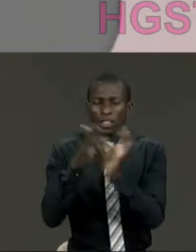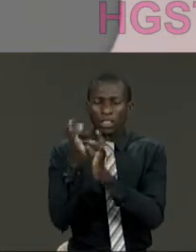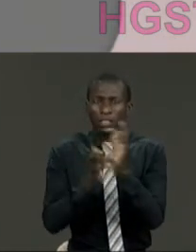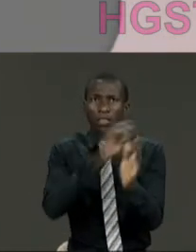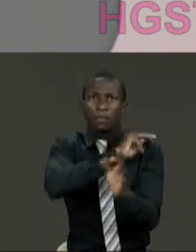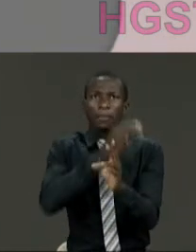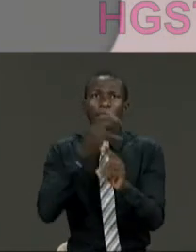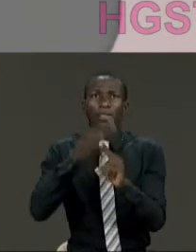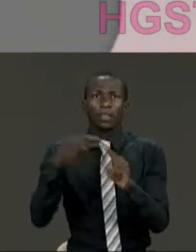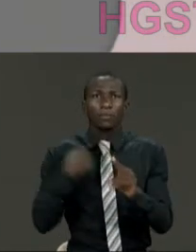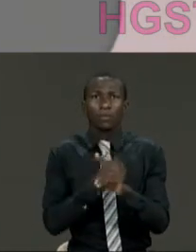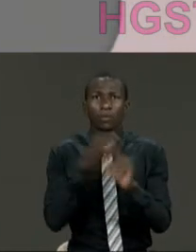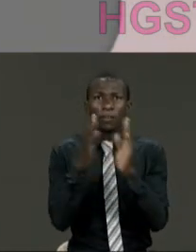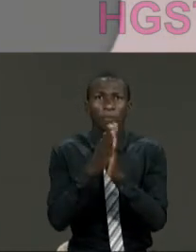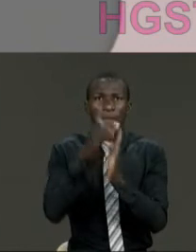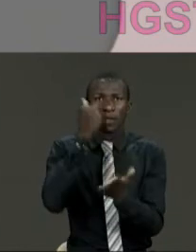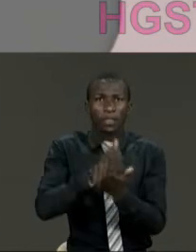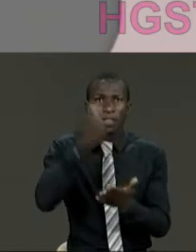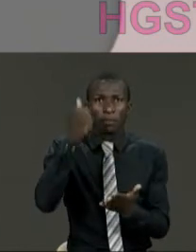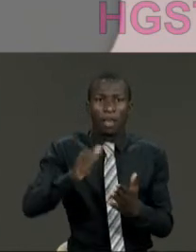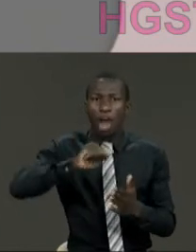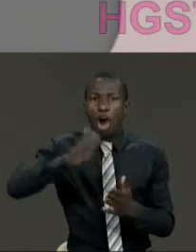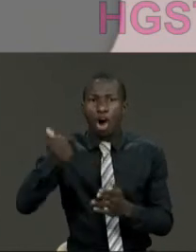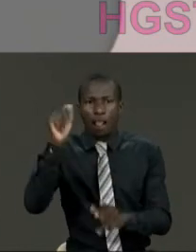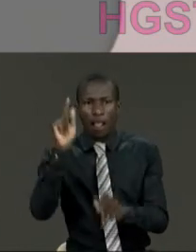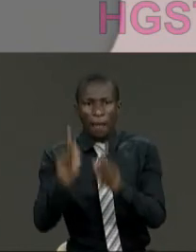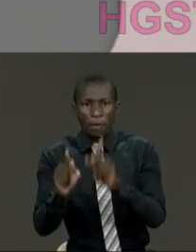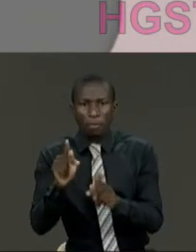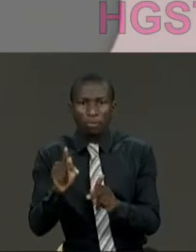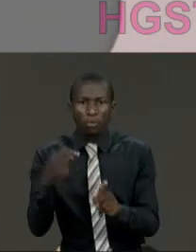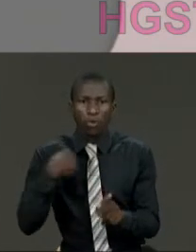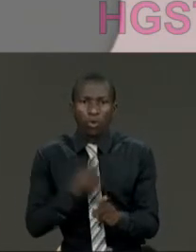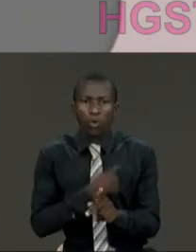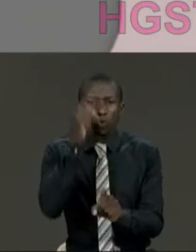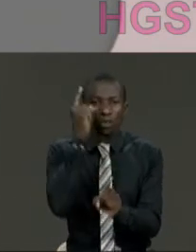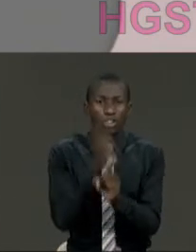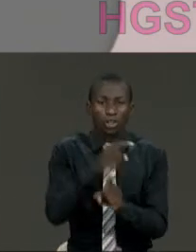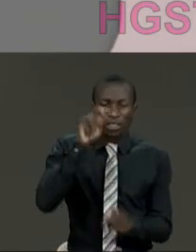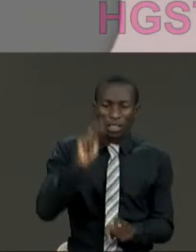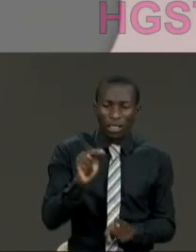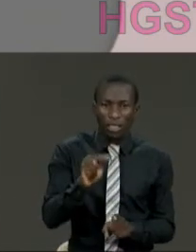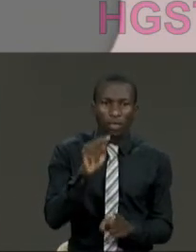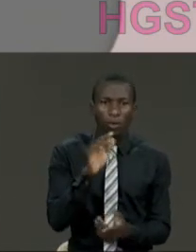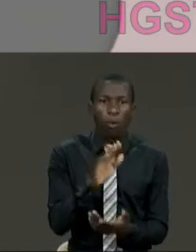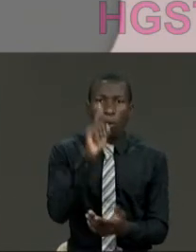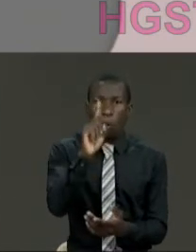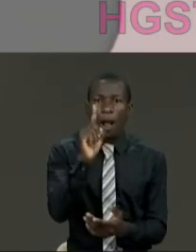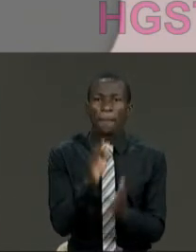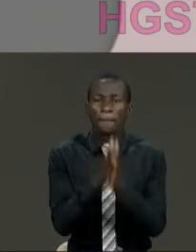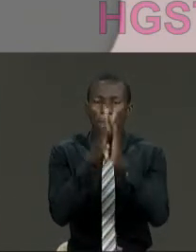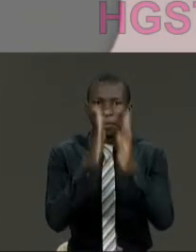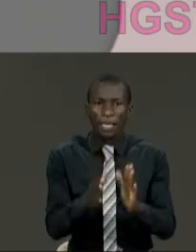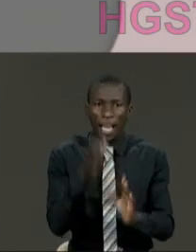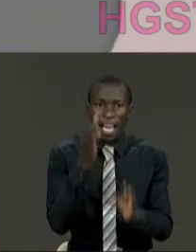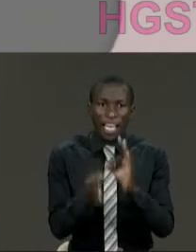are praying. And the rest of us, we just need one prayer. If God is upholding